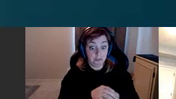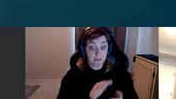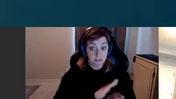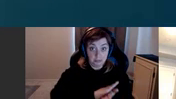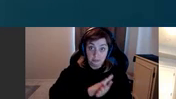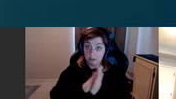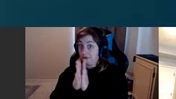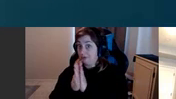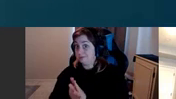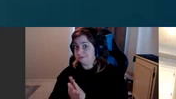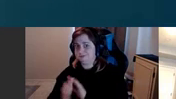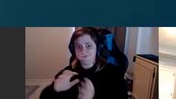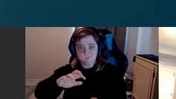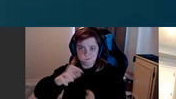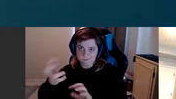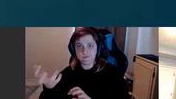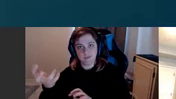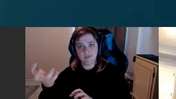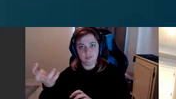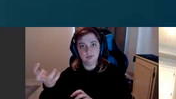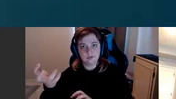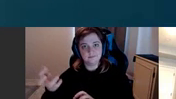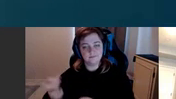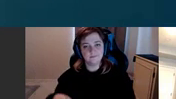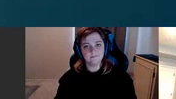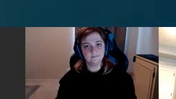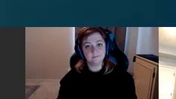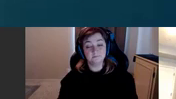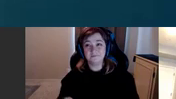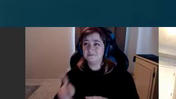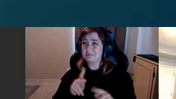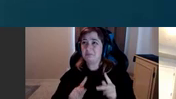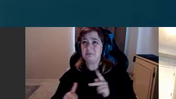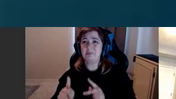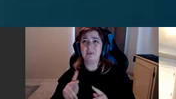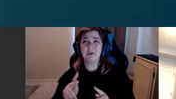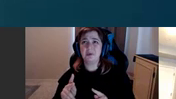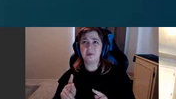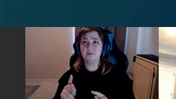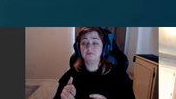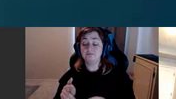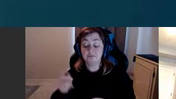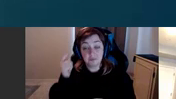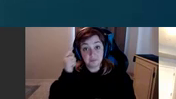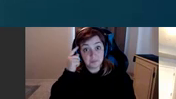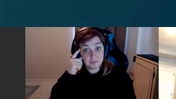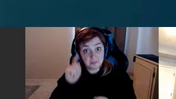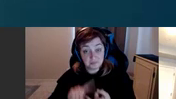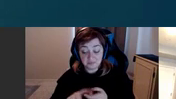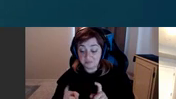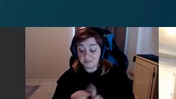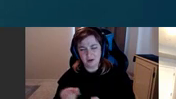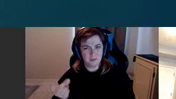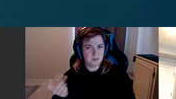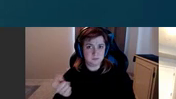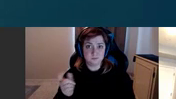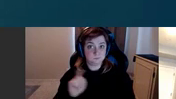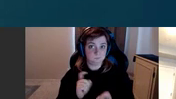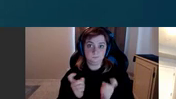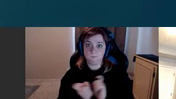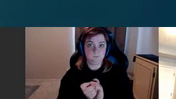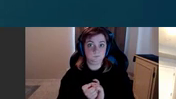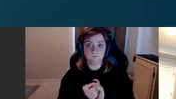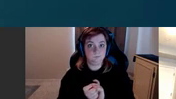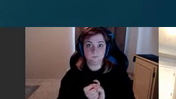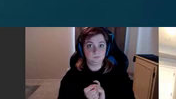just turns upside down. And people who you thought were your friends and your family can instantly become your enemies.